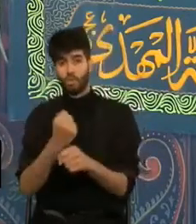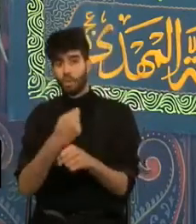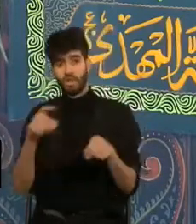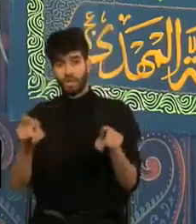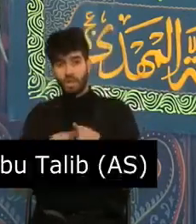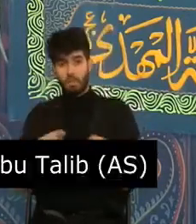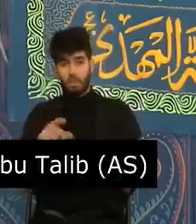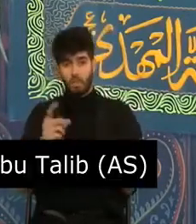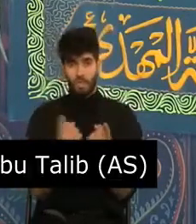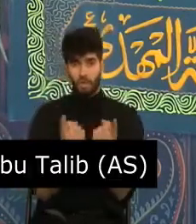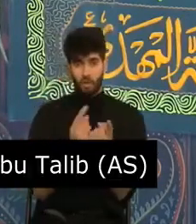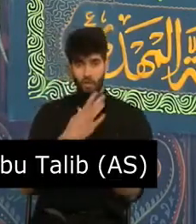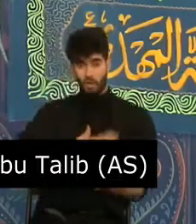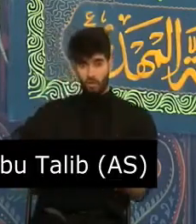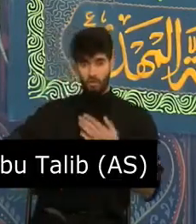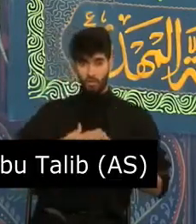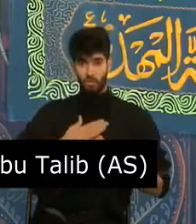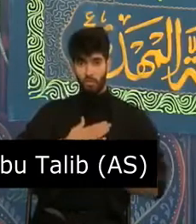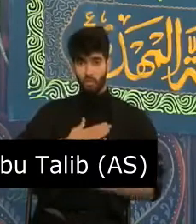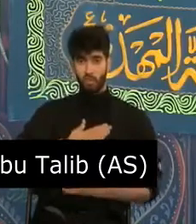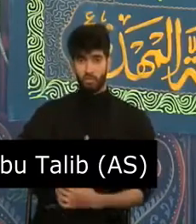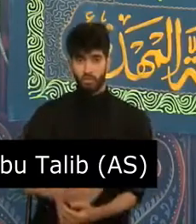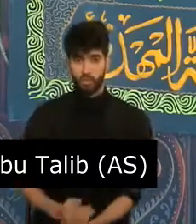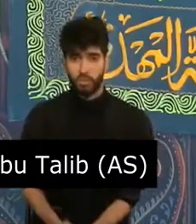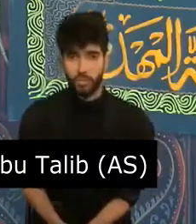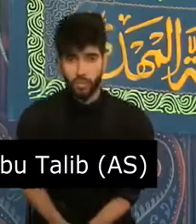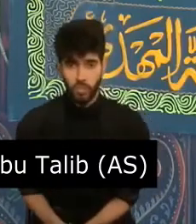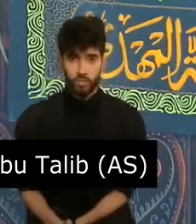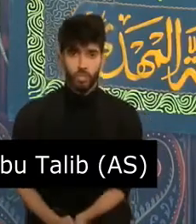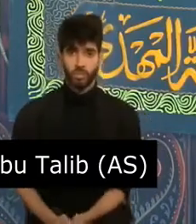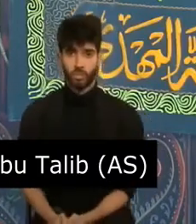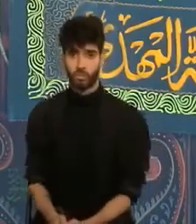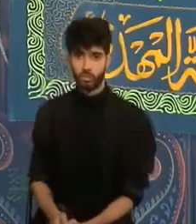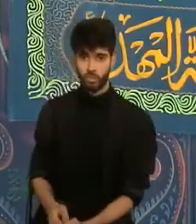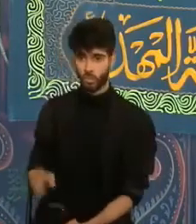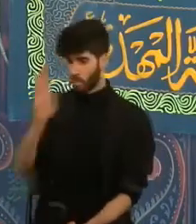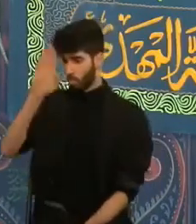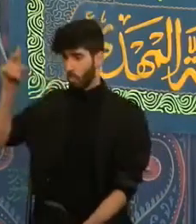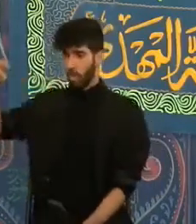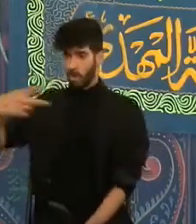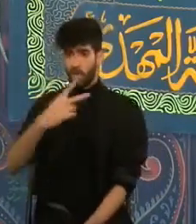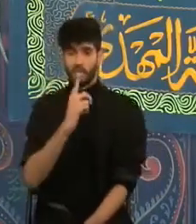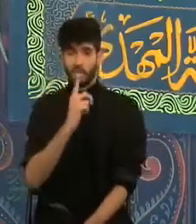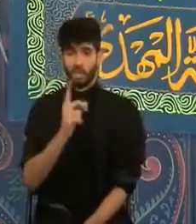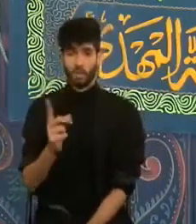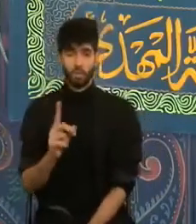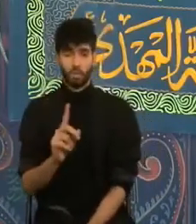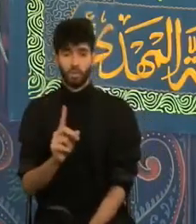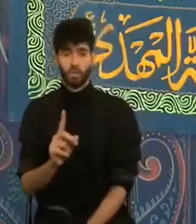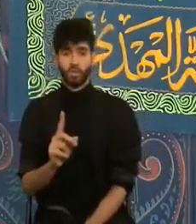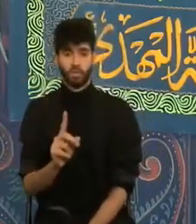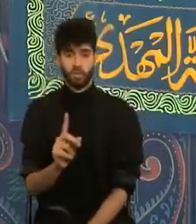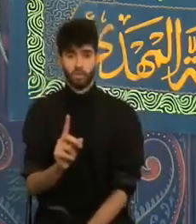within yourself. In fact, Amir al-Mu'mineen Ali ibn Abi Talib salawatullah wa salamuhu alayhi